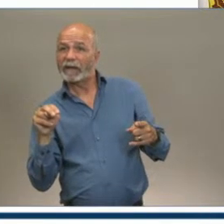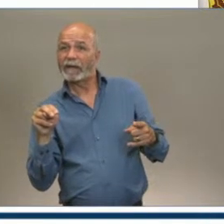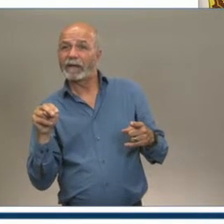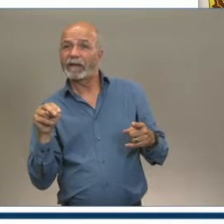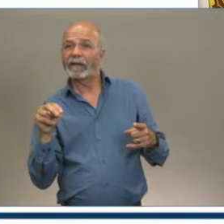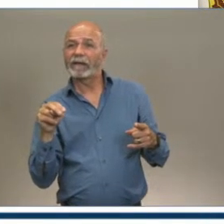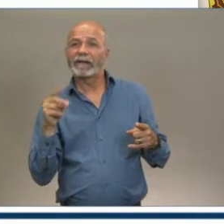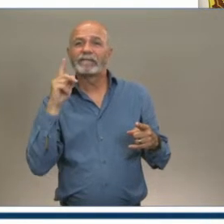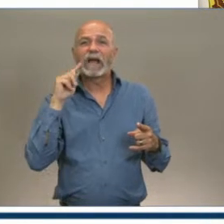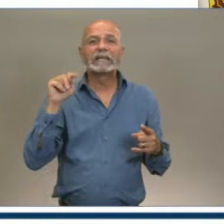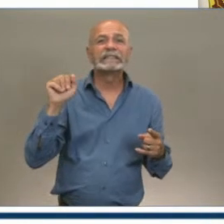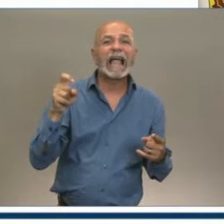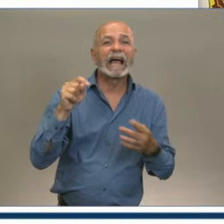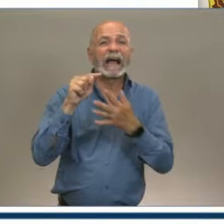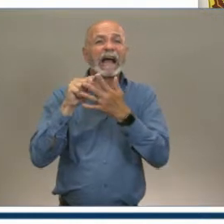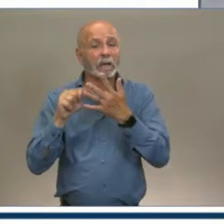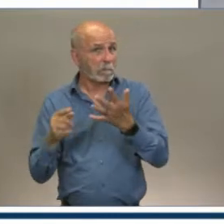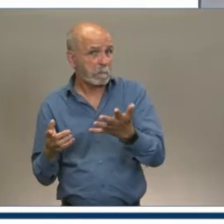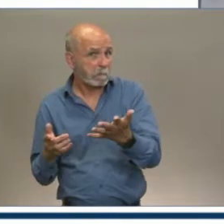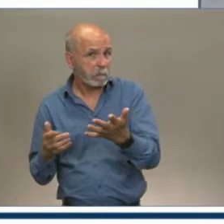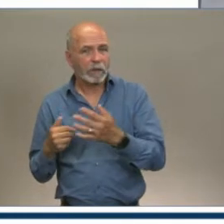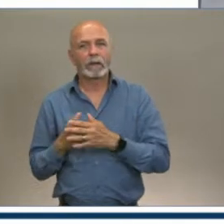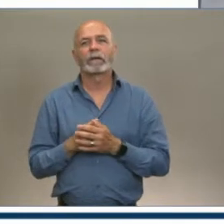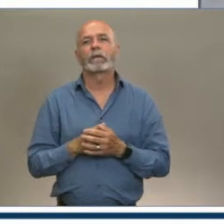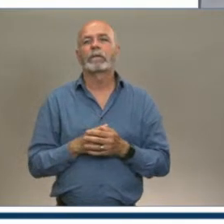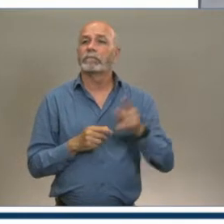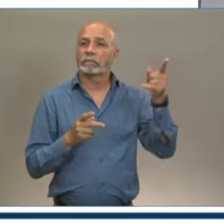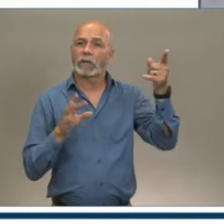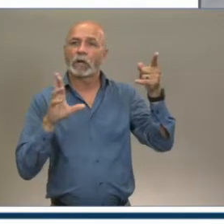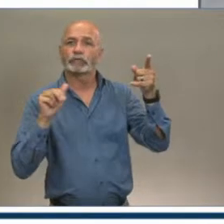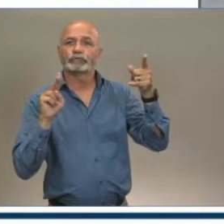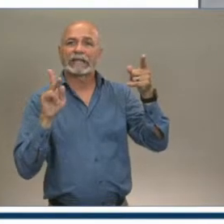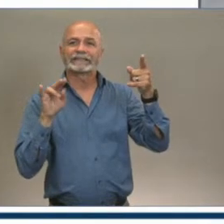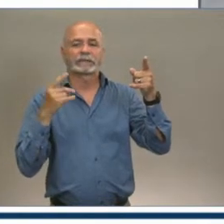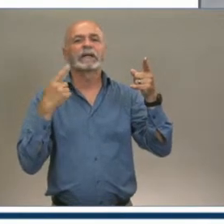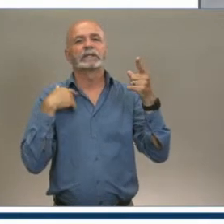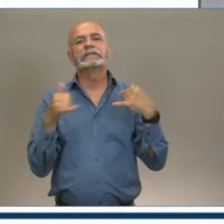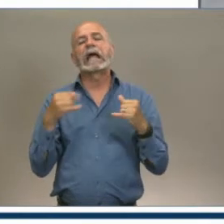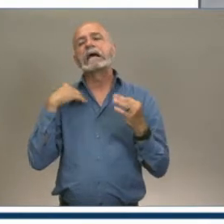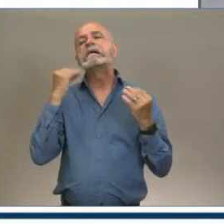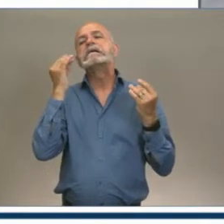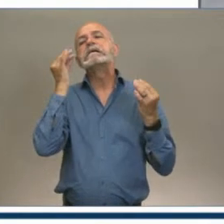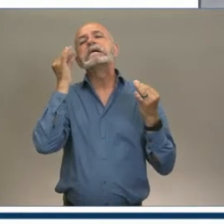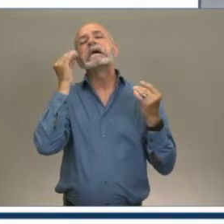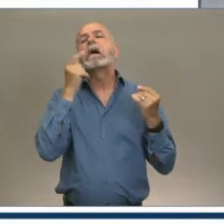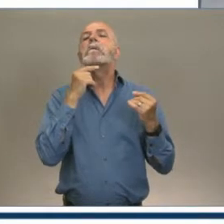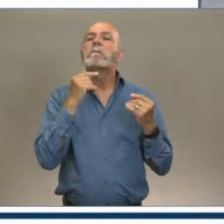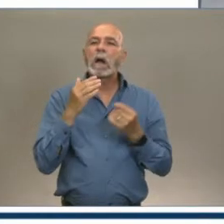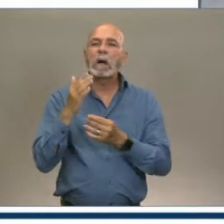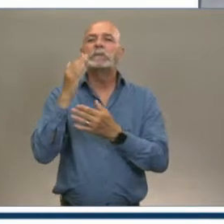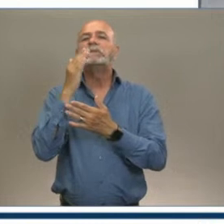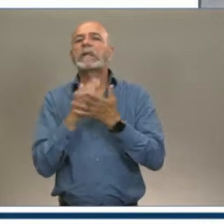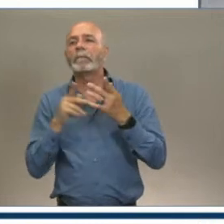some thought that has to go into a lot of those programs that have certain protection for renters and